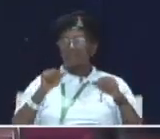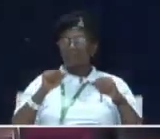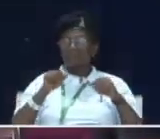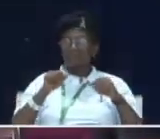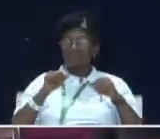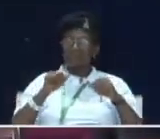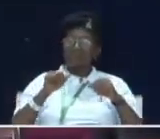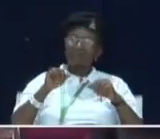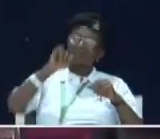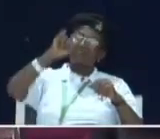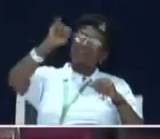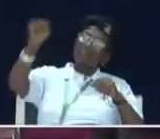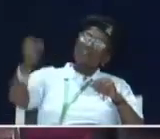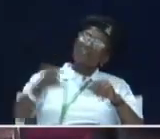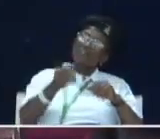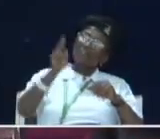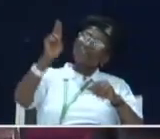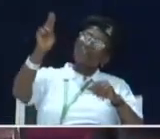Judah.